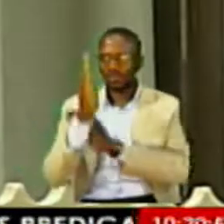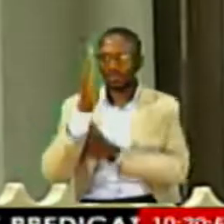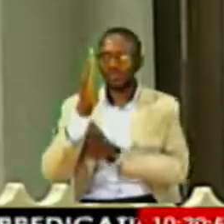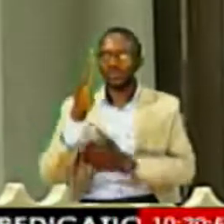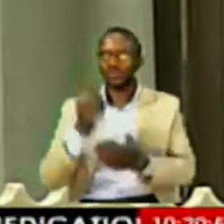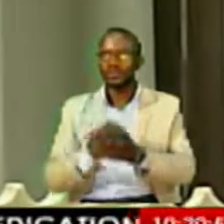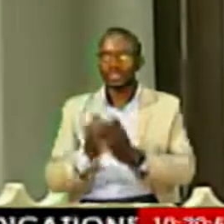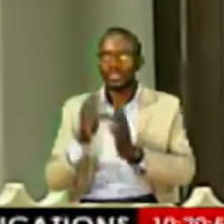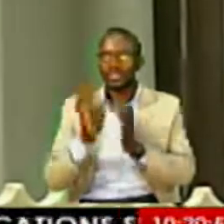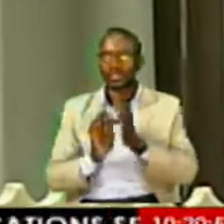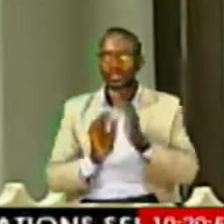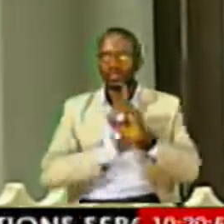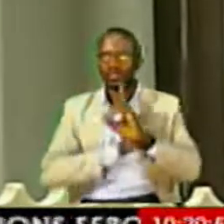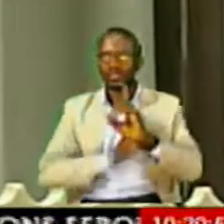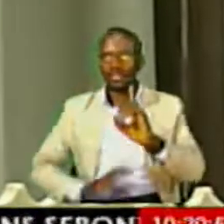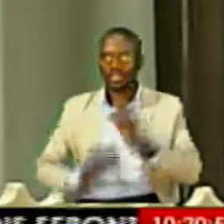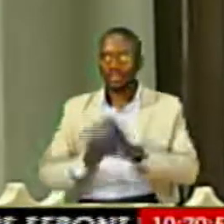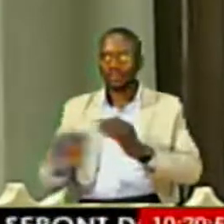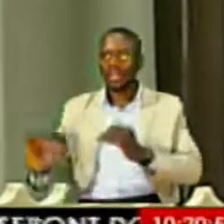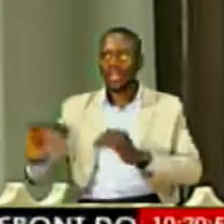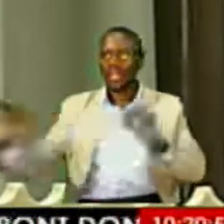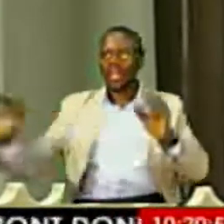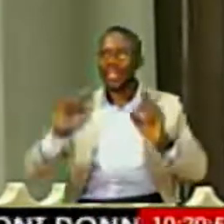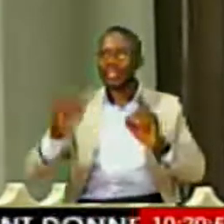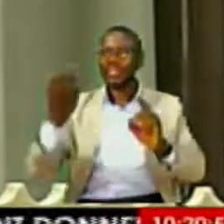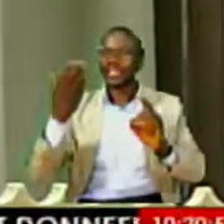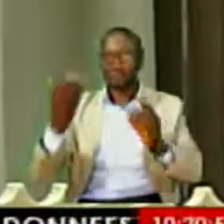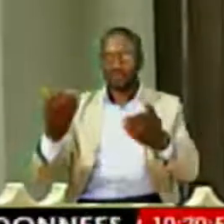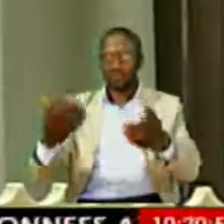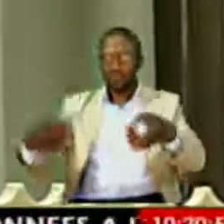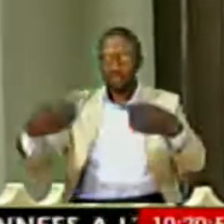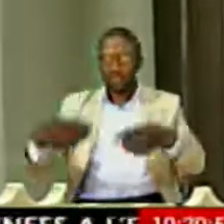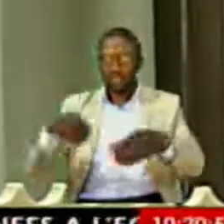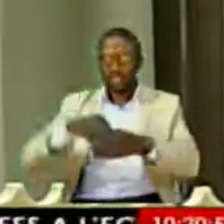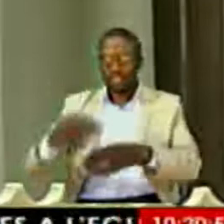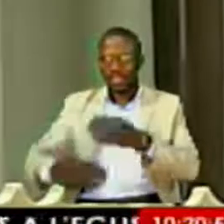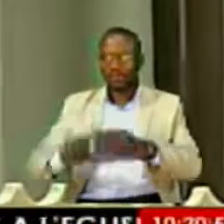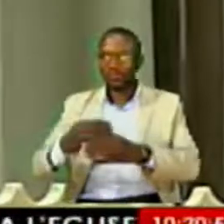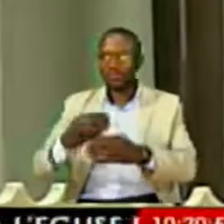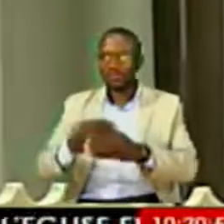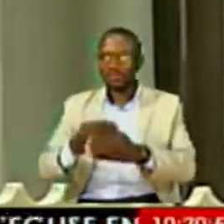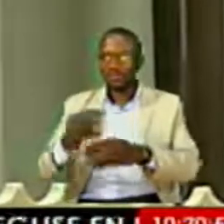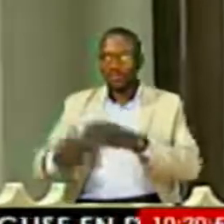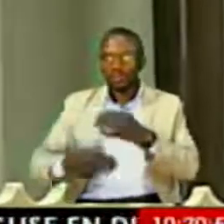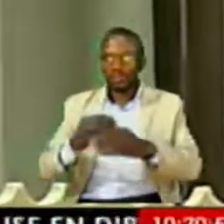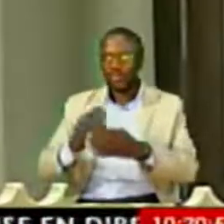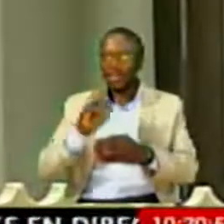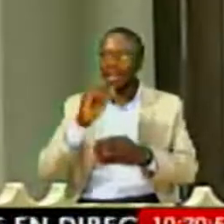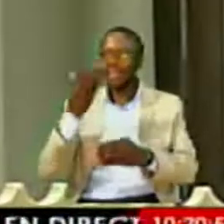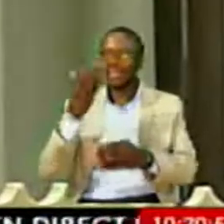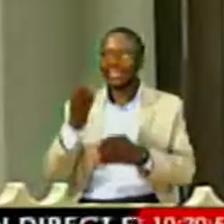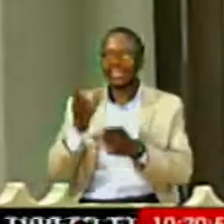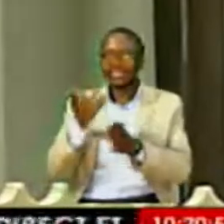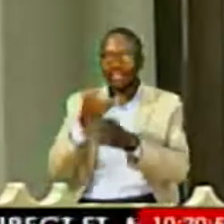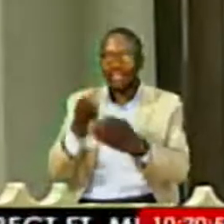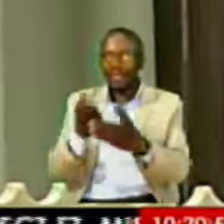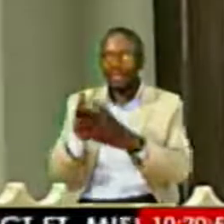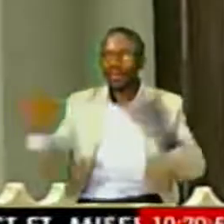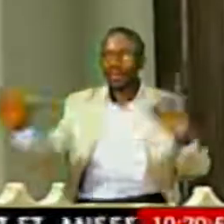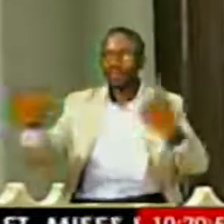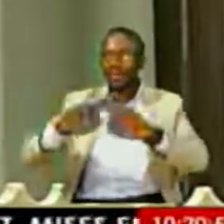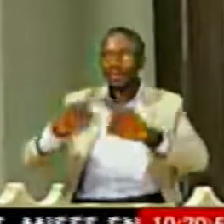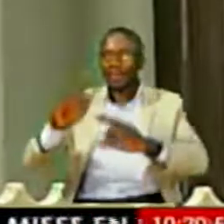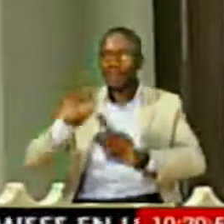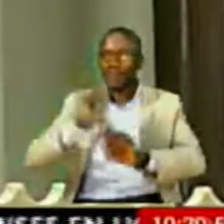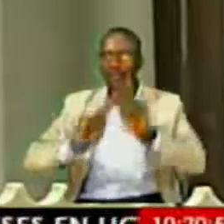God. Jésus est venu dans le monde. Jesus came in the world. Le monde a été créé par lui. The world was created by him. Mais le monde ne l'a pas reconnu. But the world did not